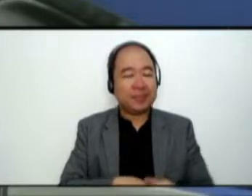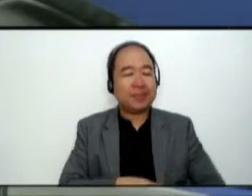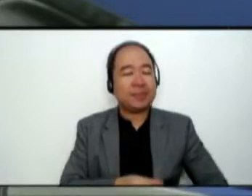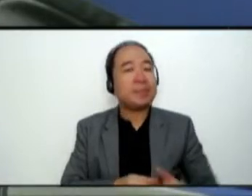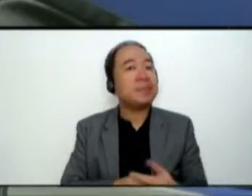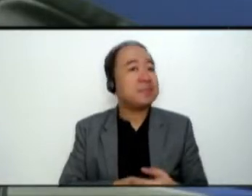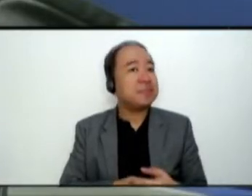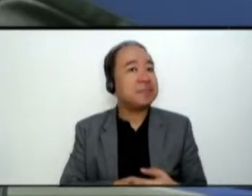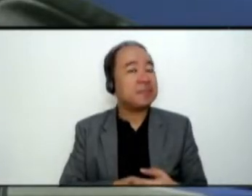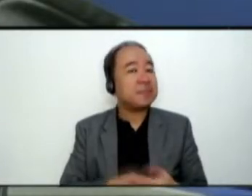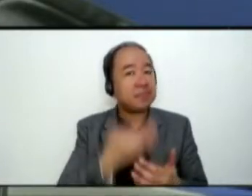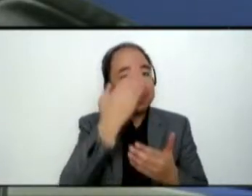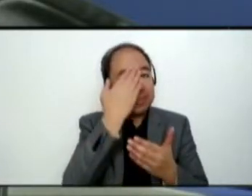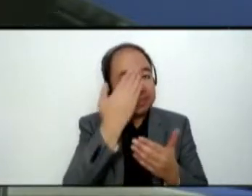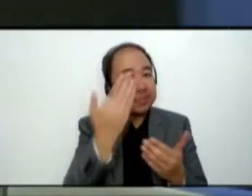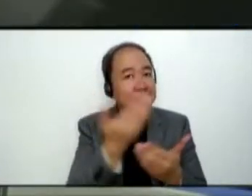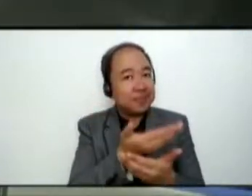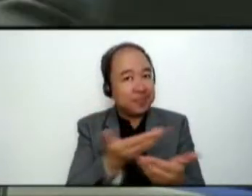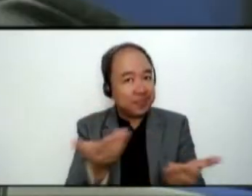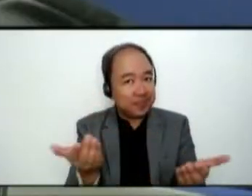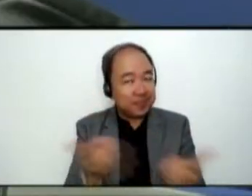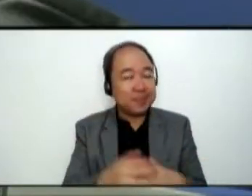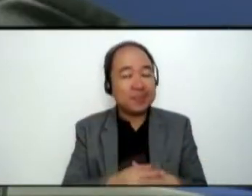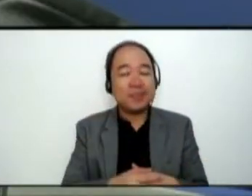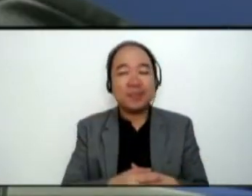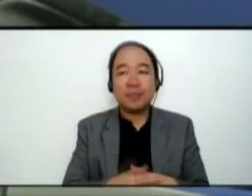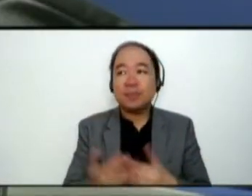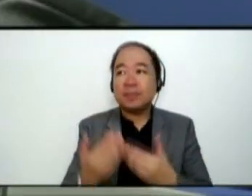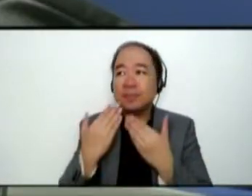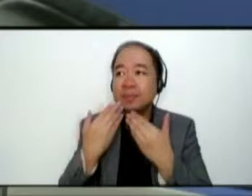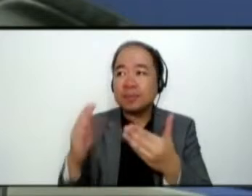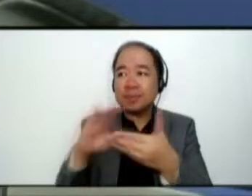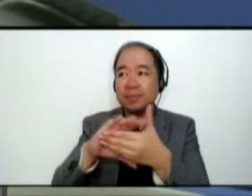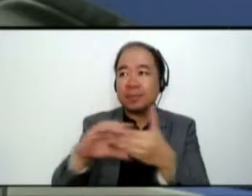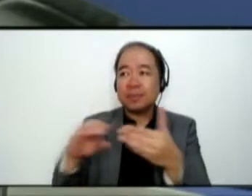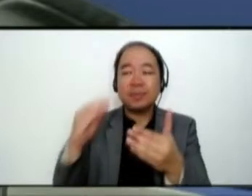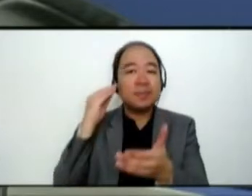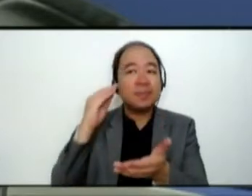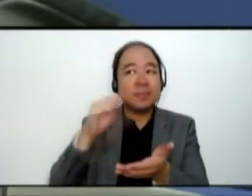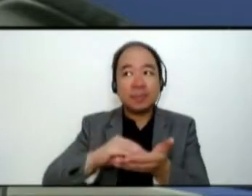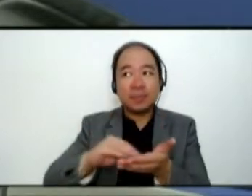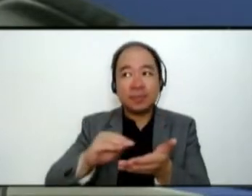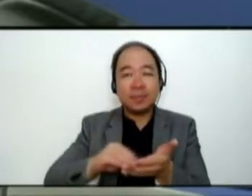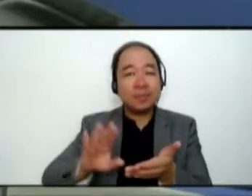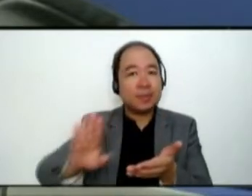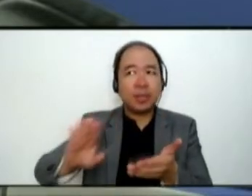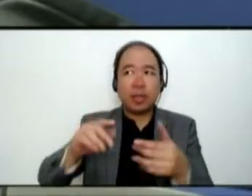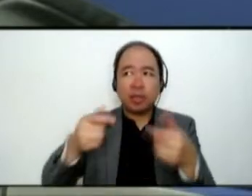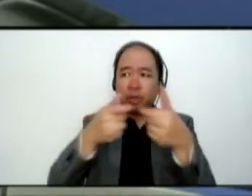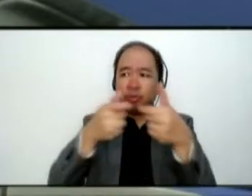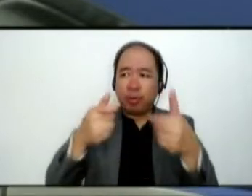Mr. Chair, distinguished delegates, we thank ESCAP Secretariat for its research-based report on demographic trends